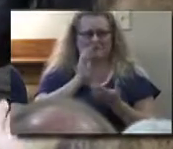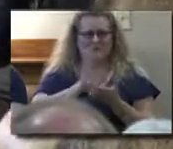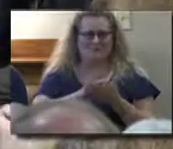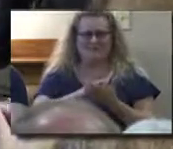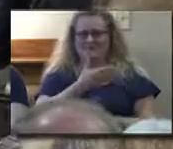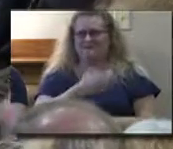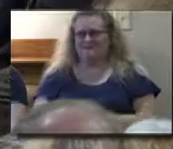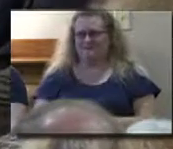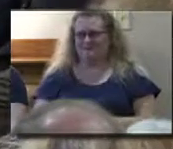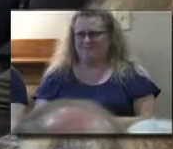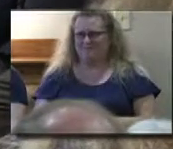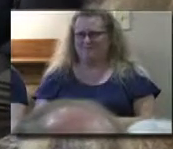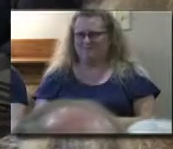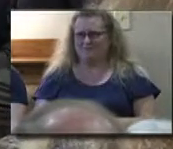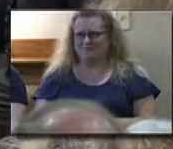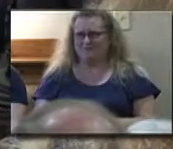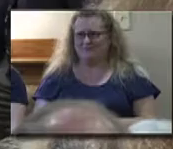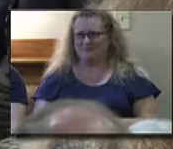I love you.